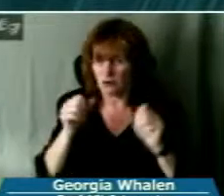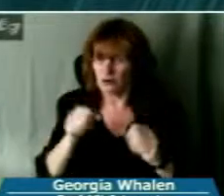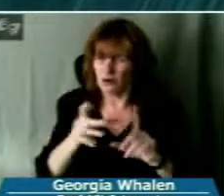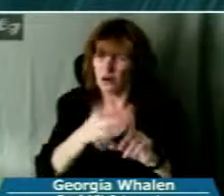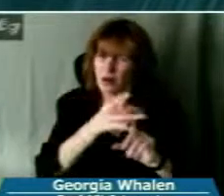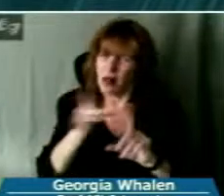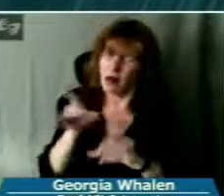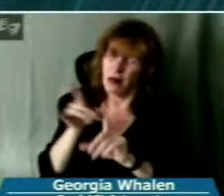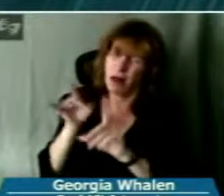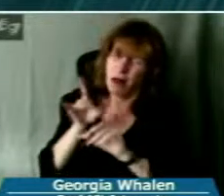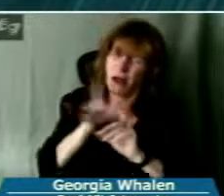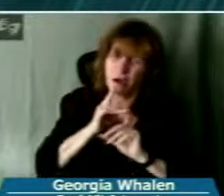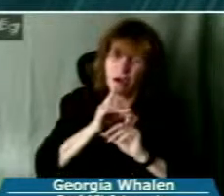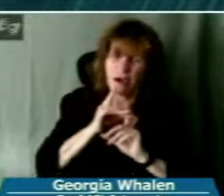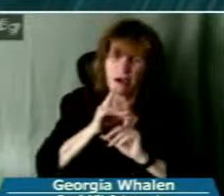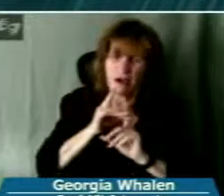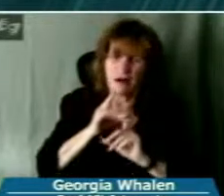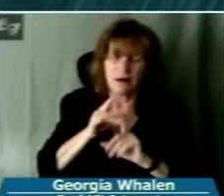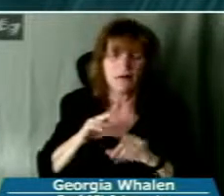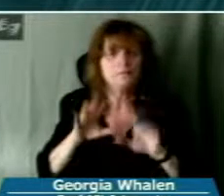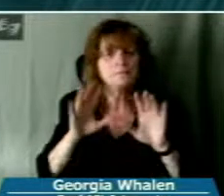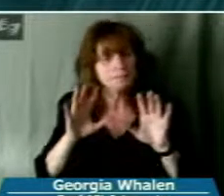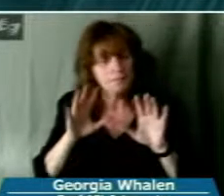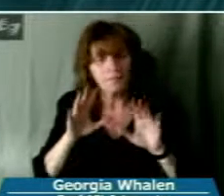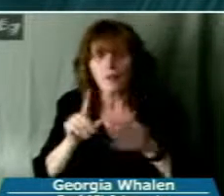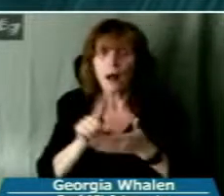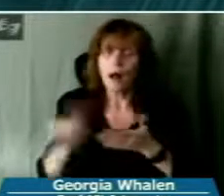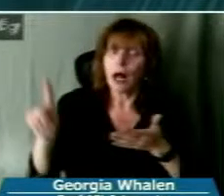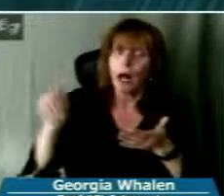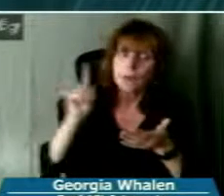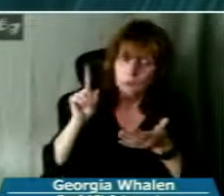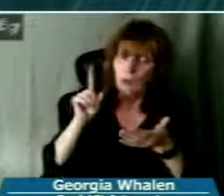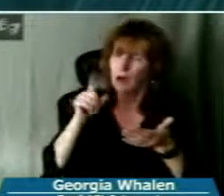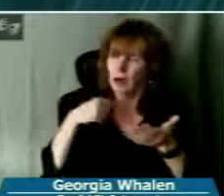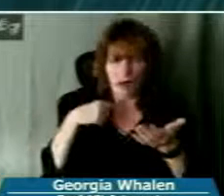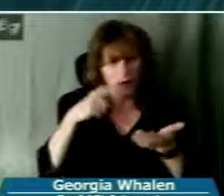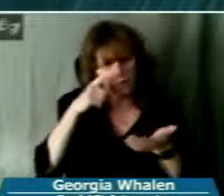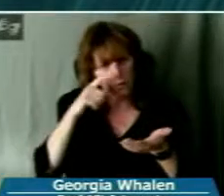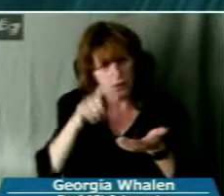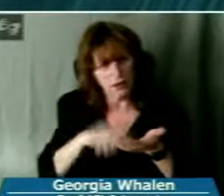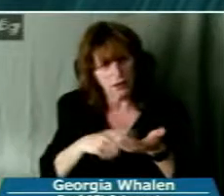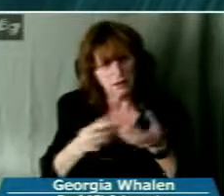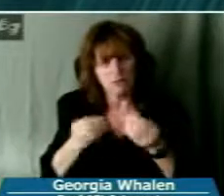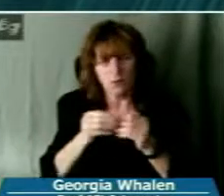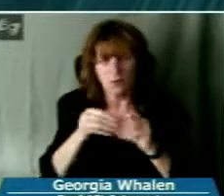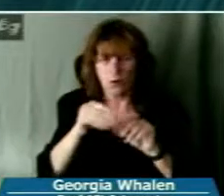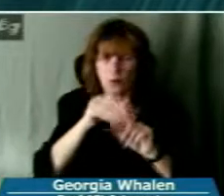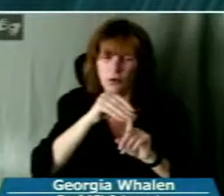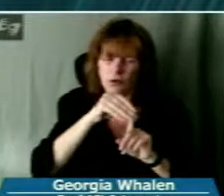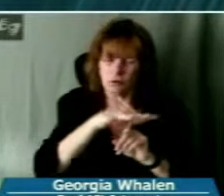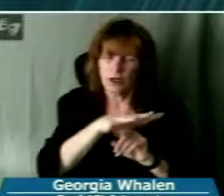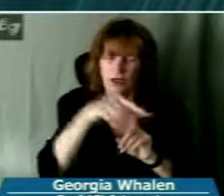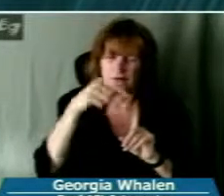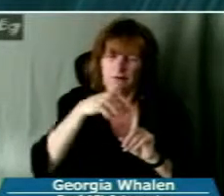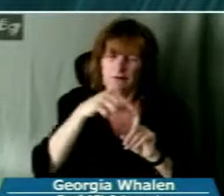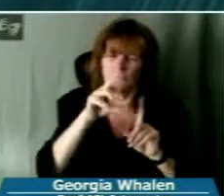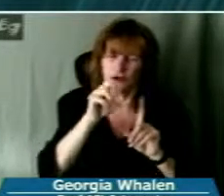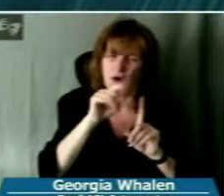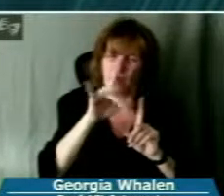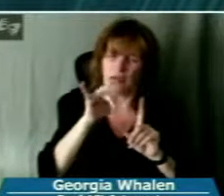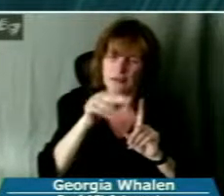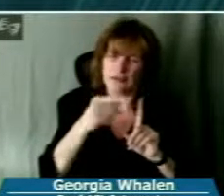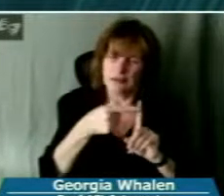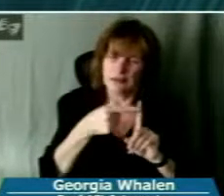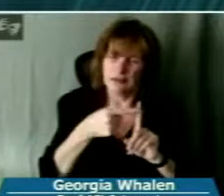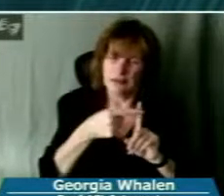May 13th and 14th, it became clear that A, there was more cases and more spread of this. B, that there was at times a not a